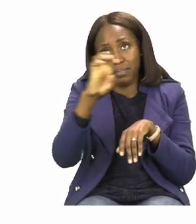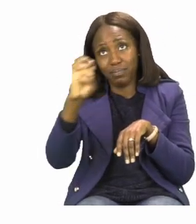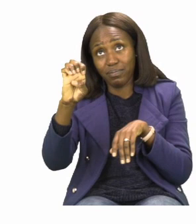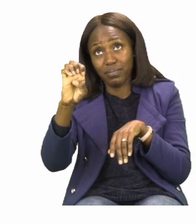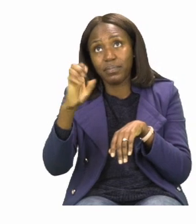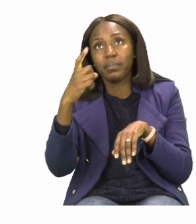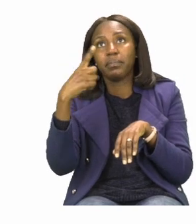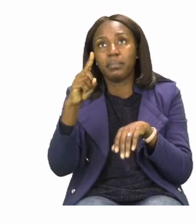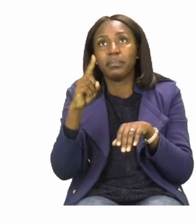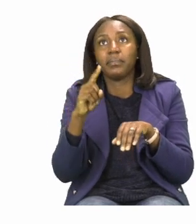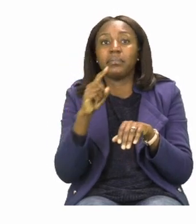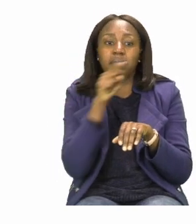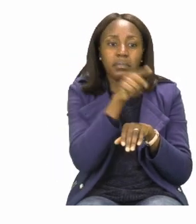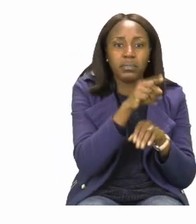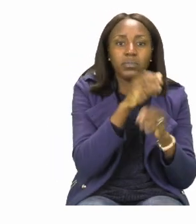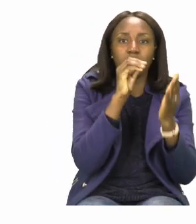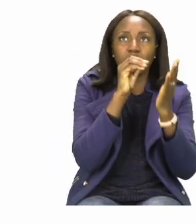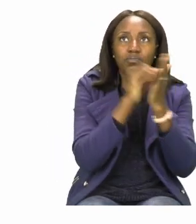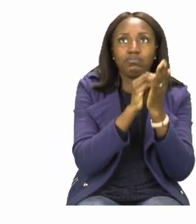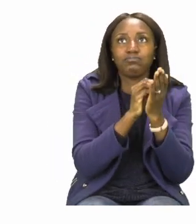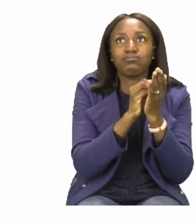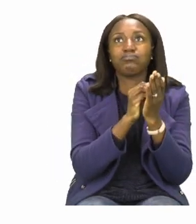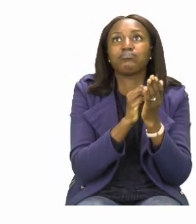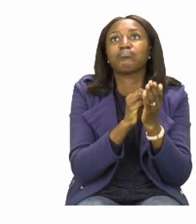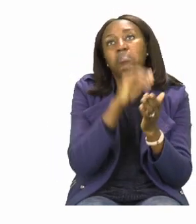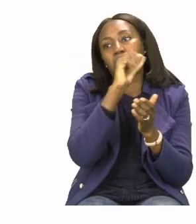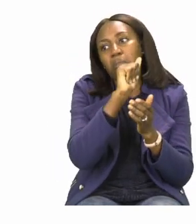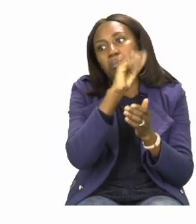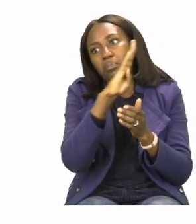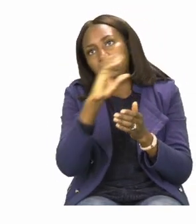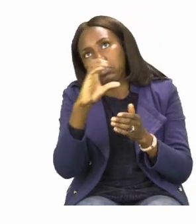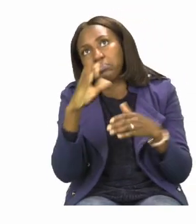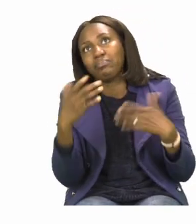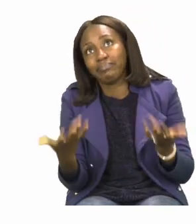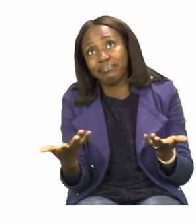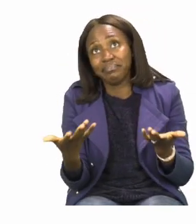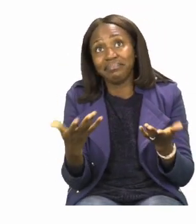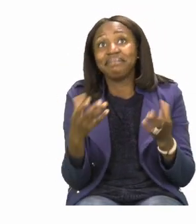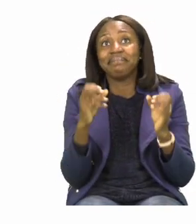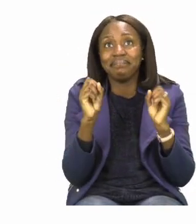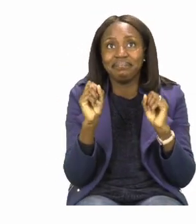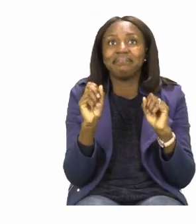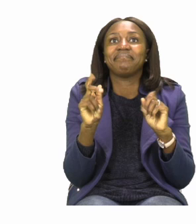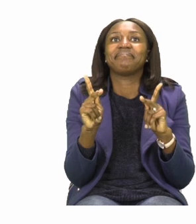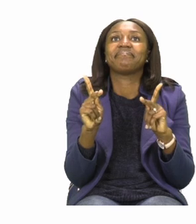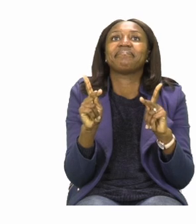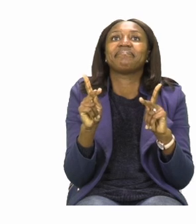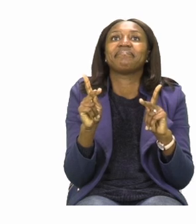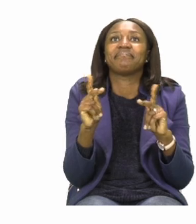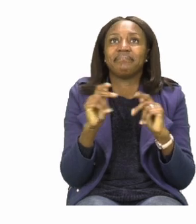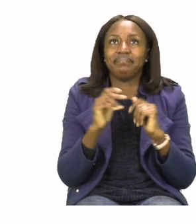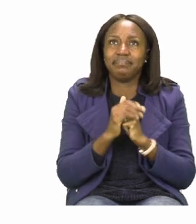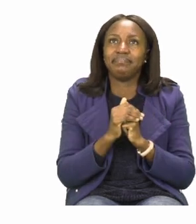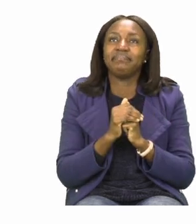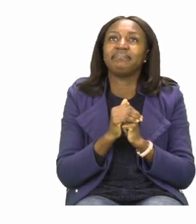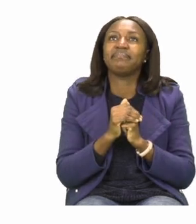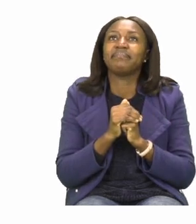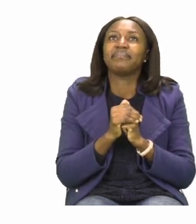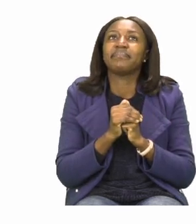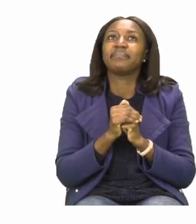E. Now, they don't say E like what we are used to, but they say the name,